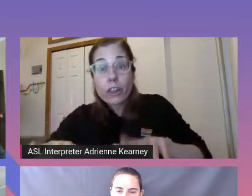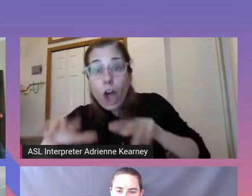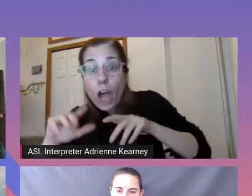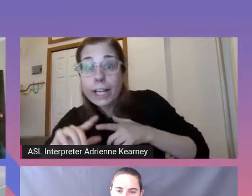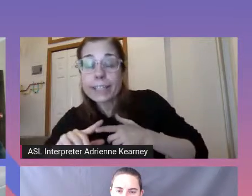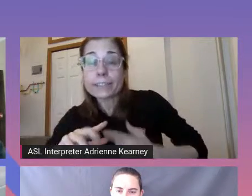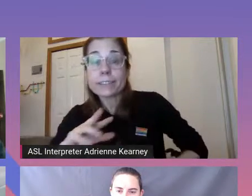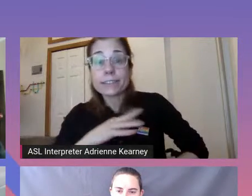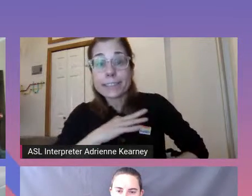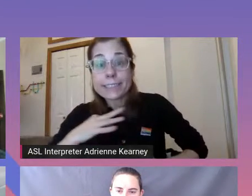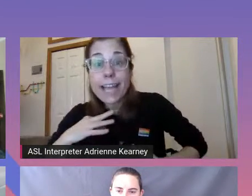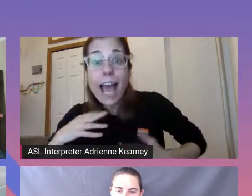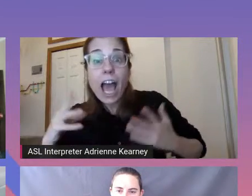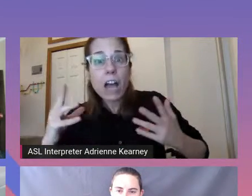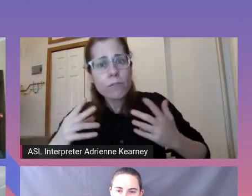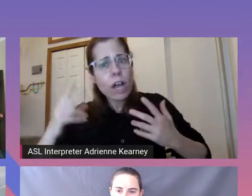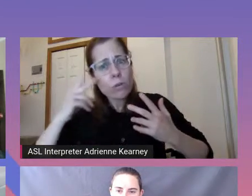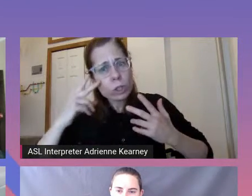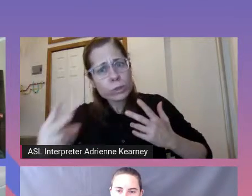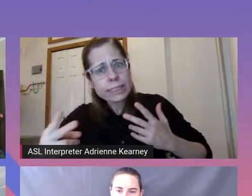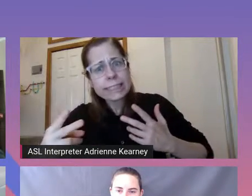working at an institution, like in this case at Long Wharf.